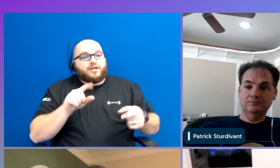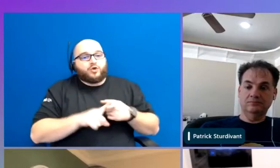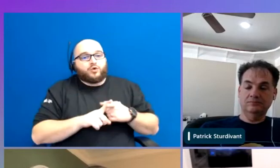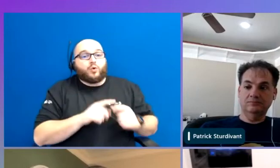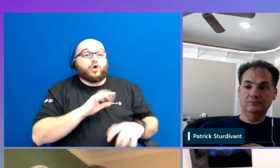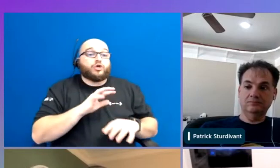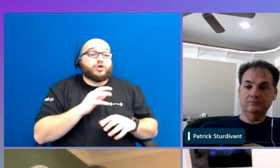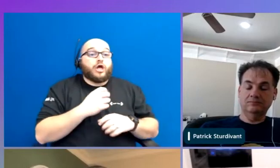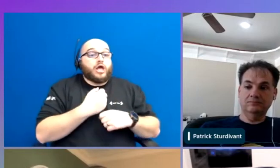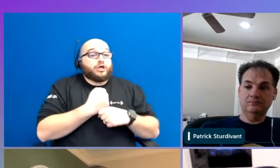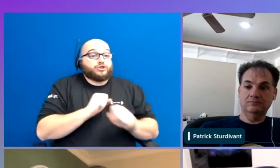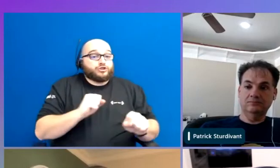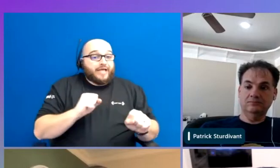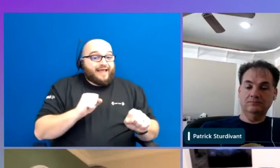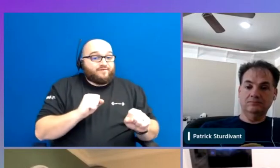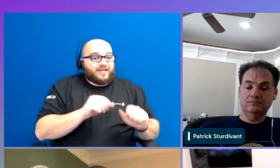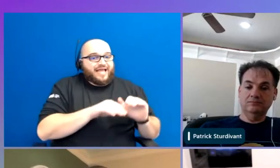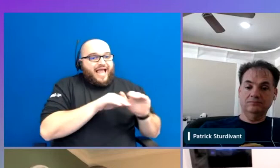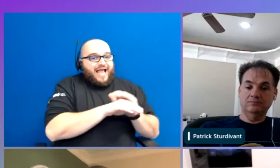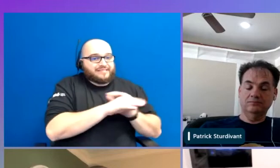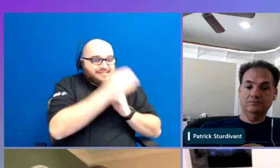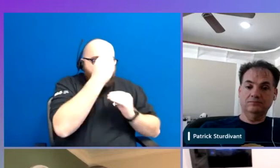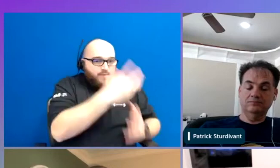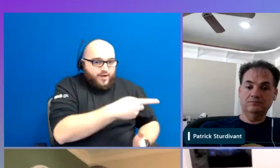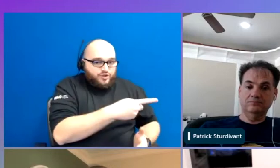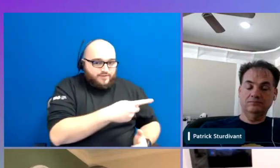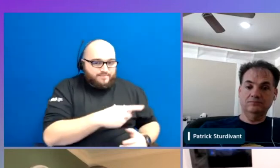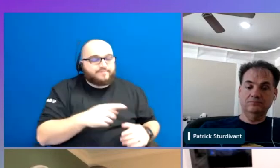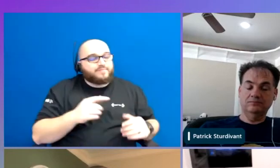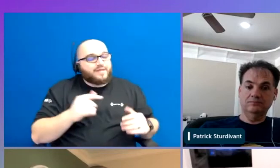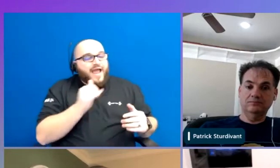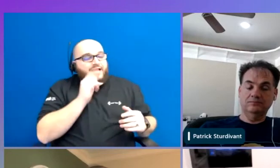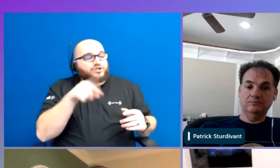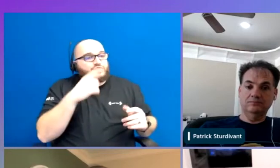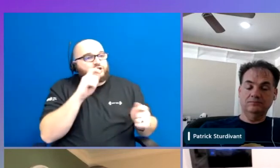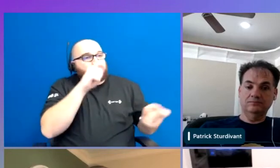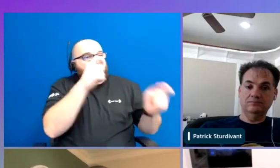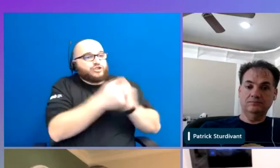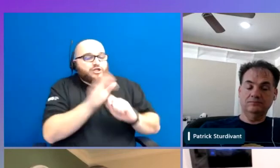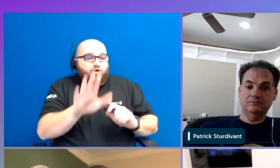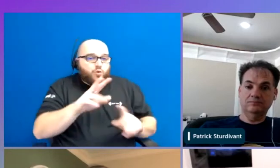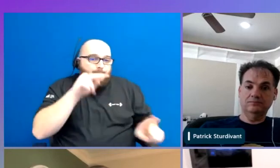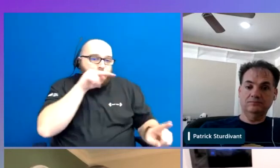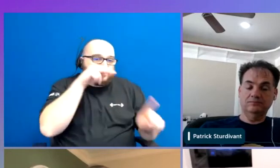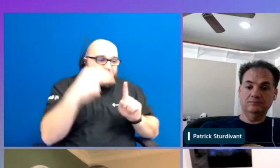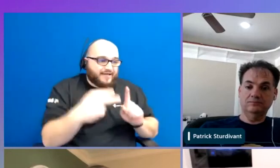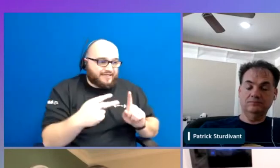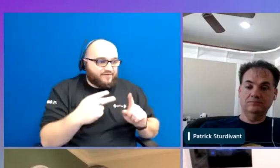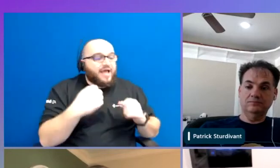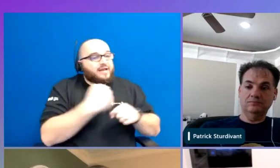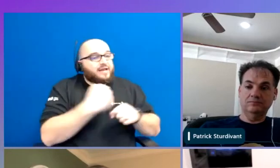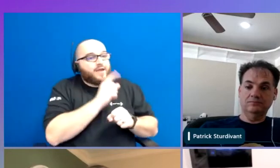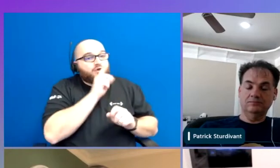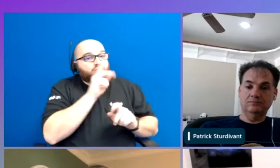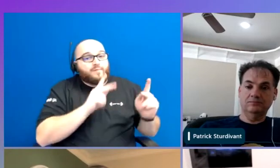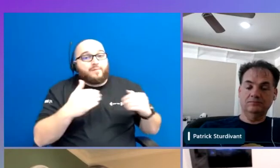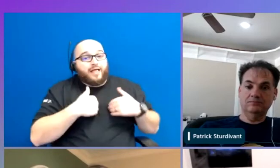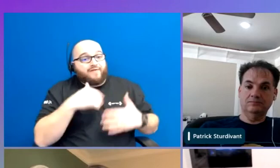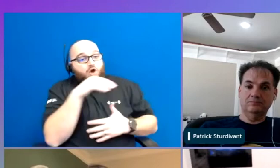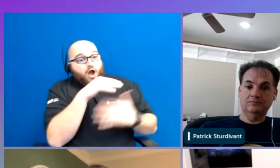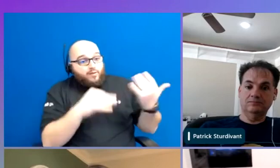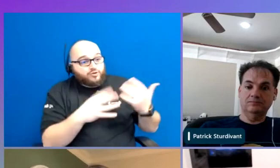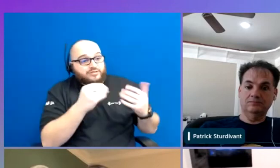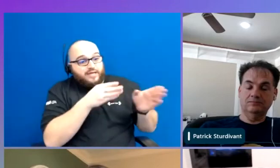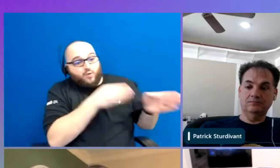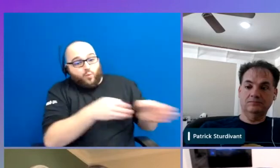And it's just about thinking from different perspectives and giving people as many options and ways of doing